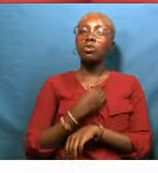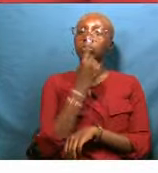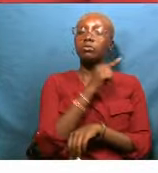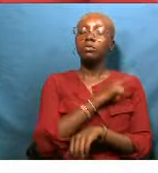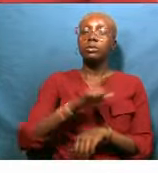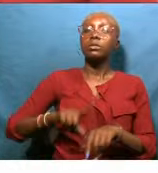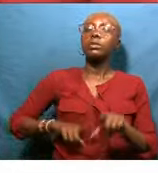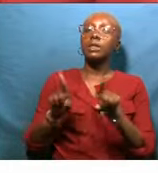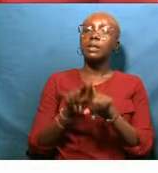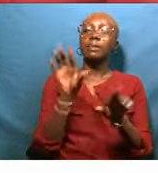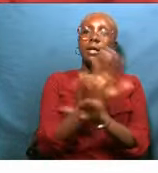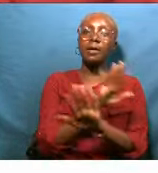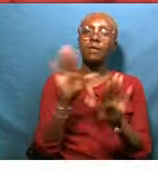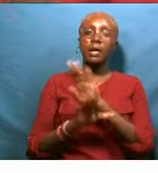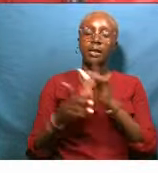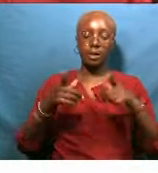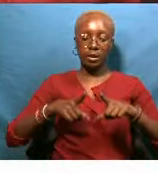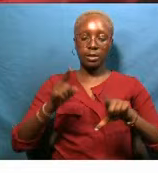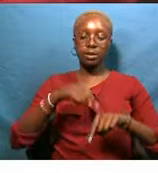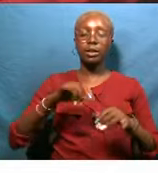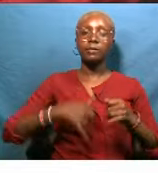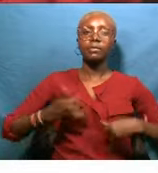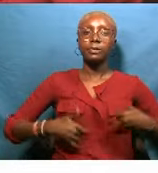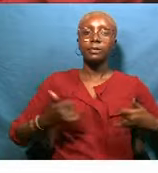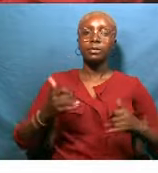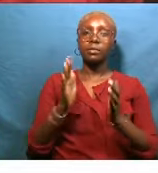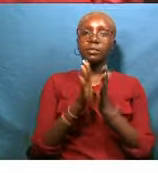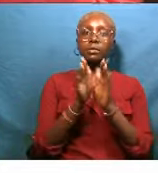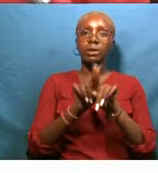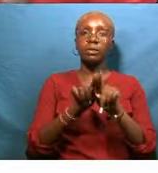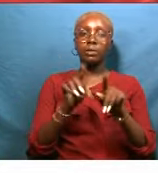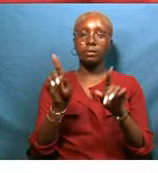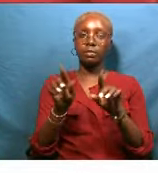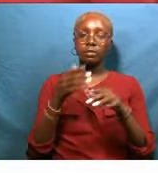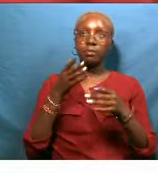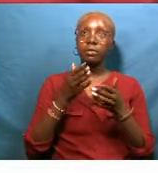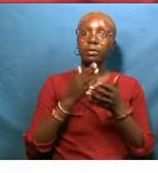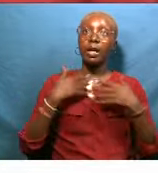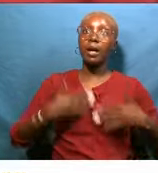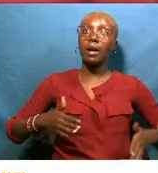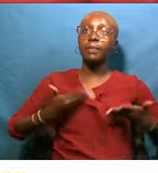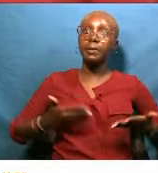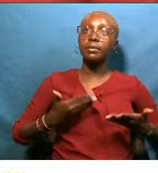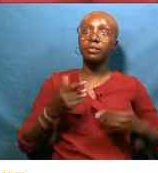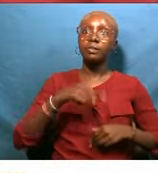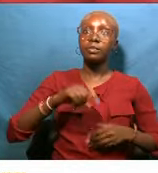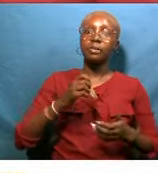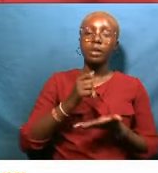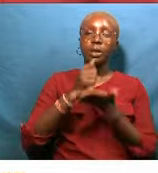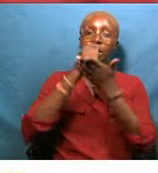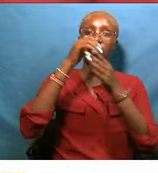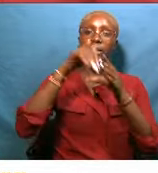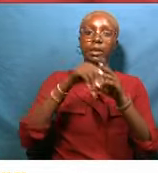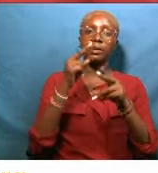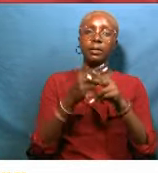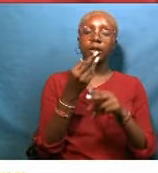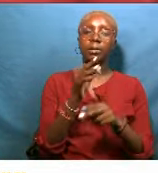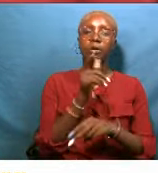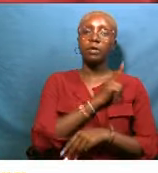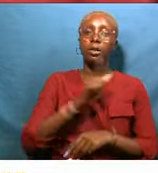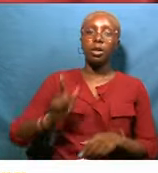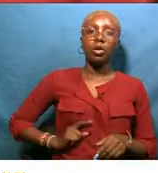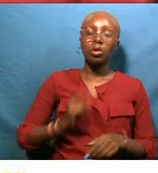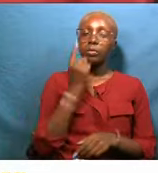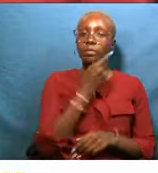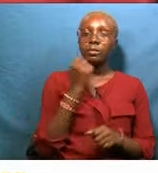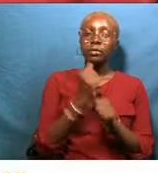that is in it. Let the heavens rejoice and the earth be glad. Our help is in the name of the Lord. Who